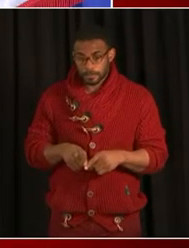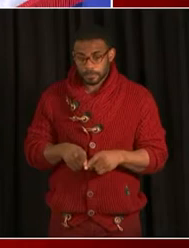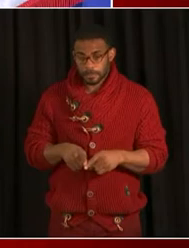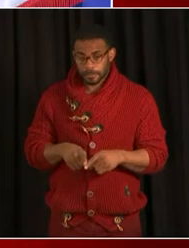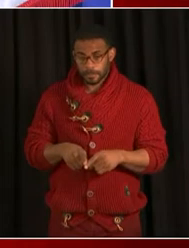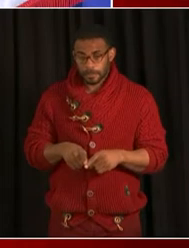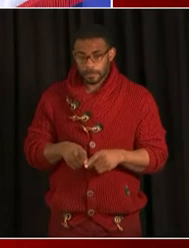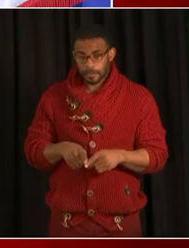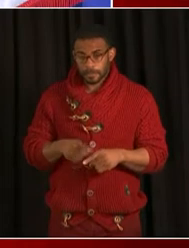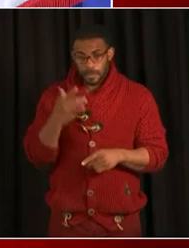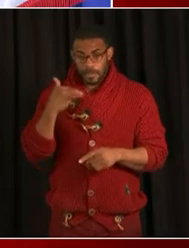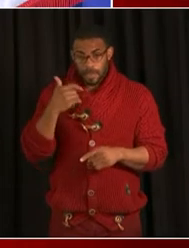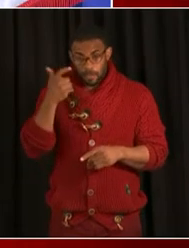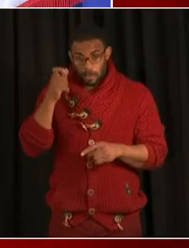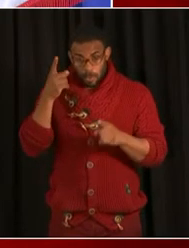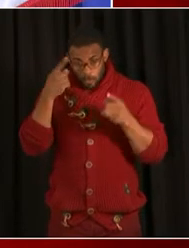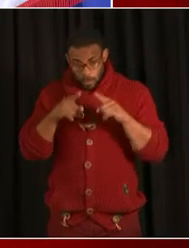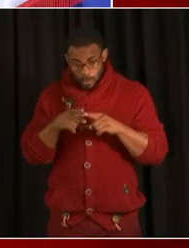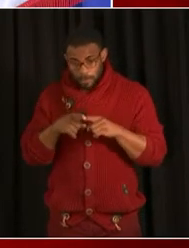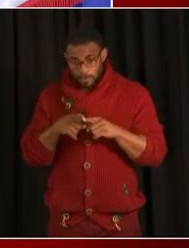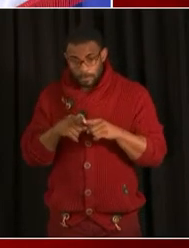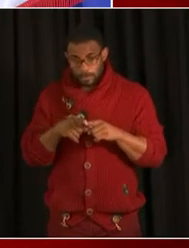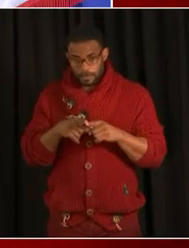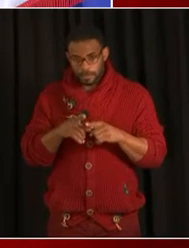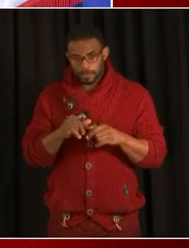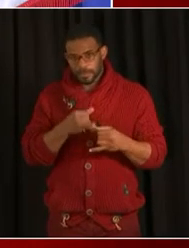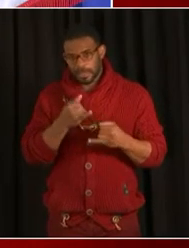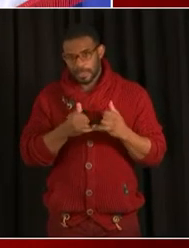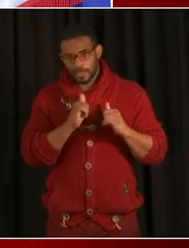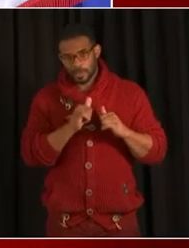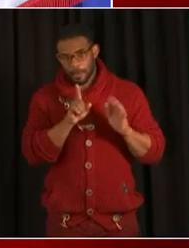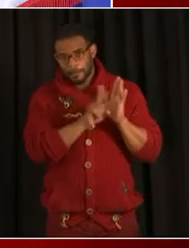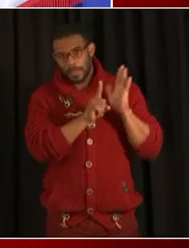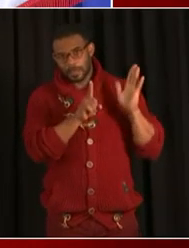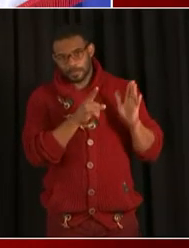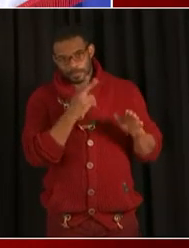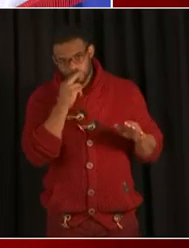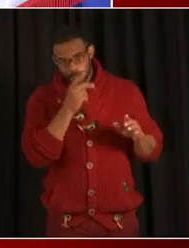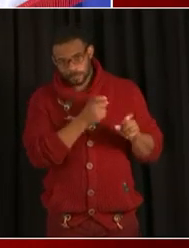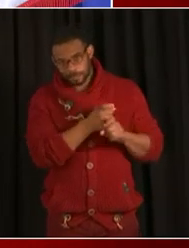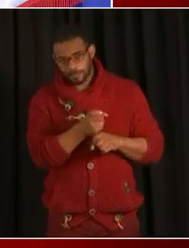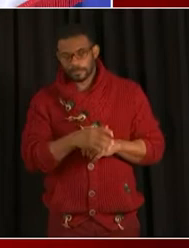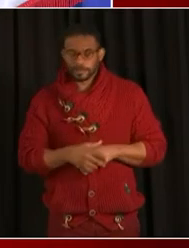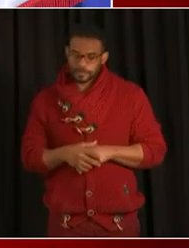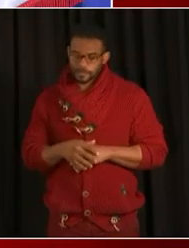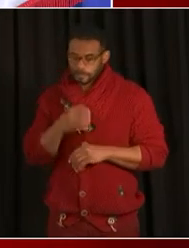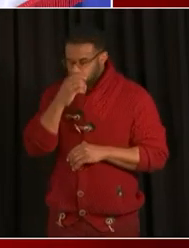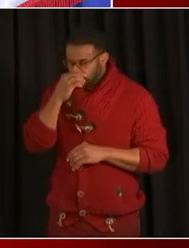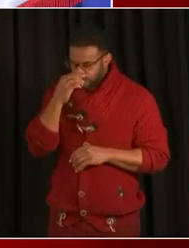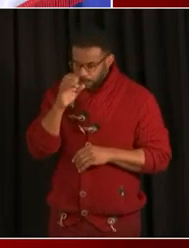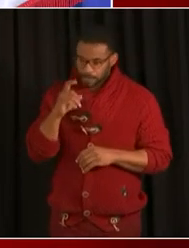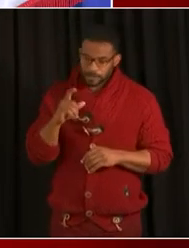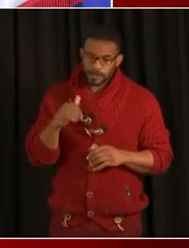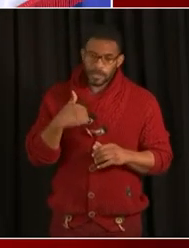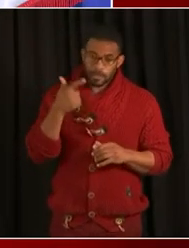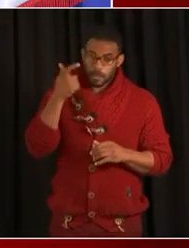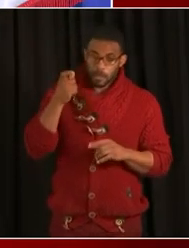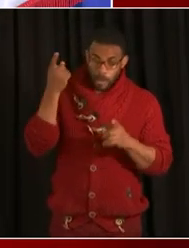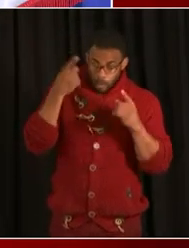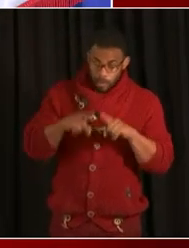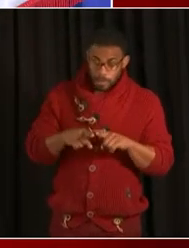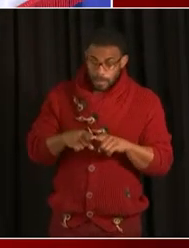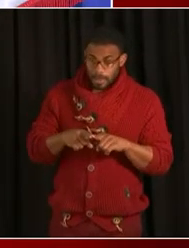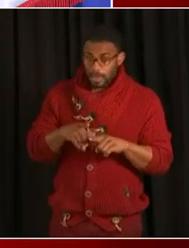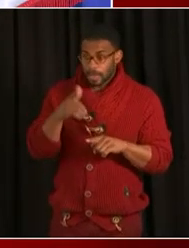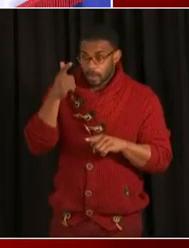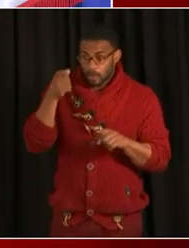yikes, we have a grant agreement, and that's the end of the show. That was a joke. That was a joke, guys. So we have the grant